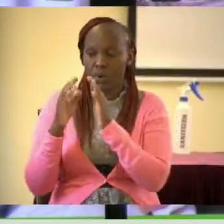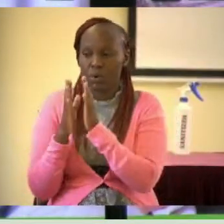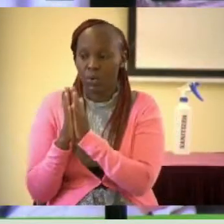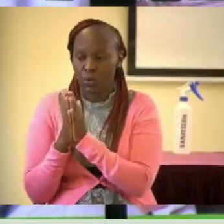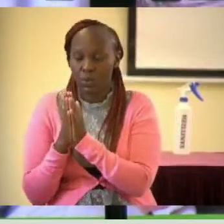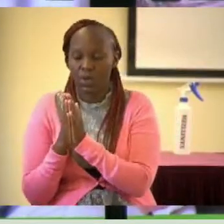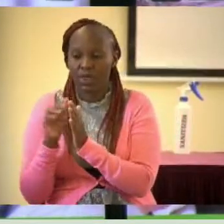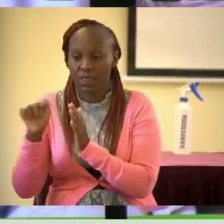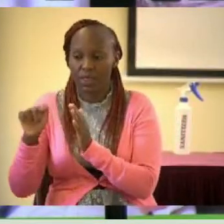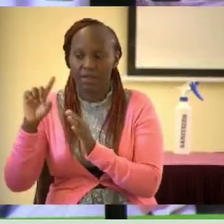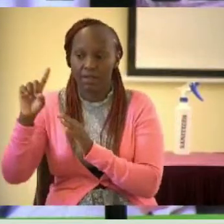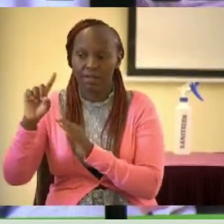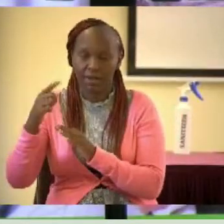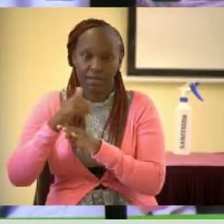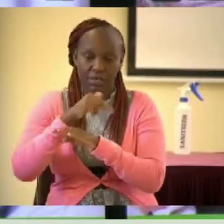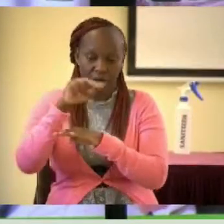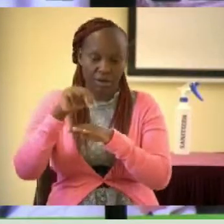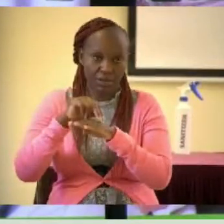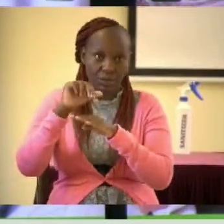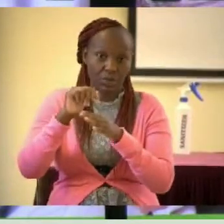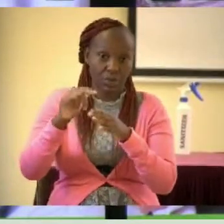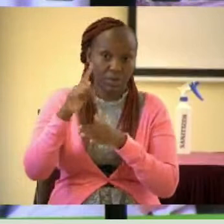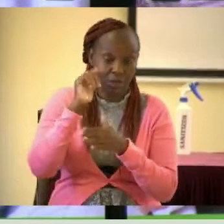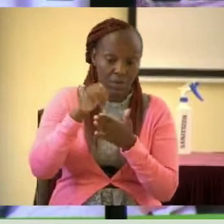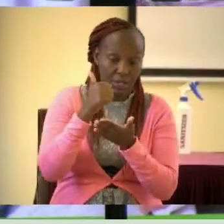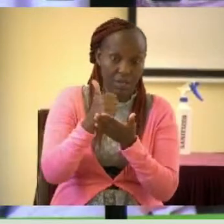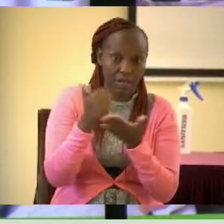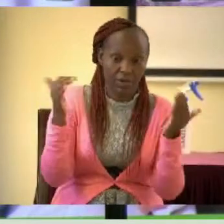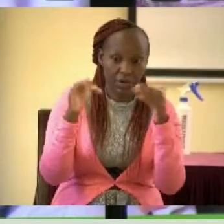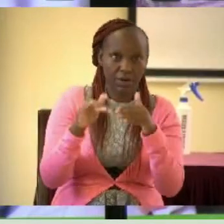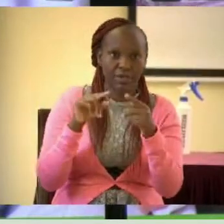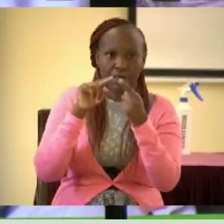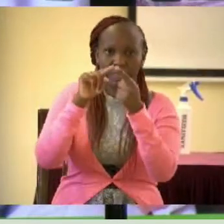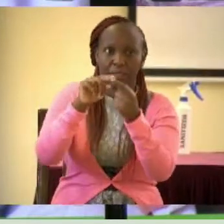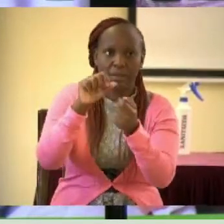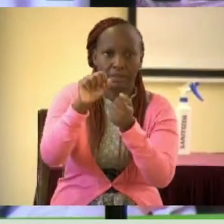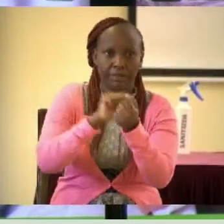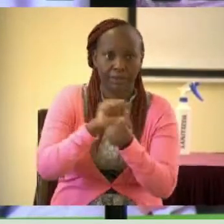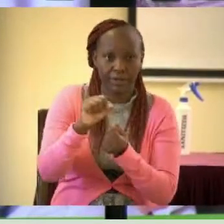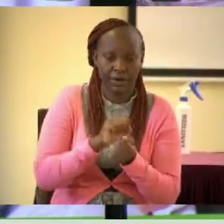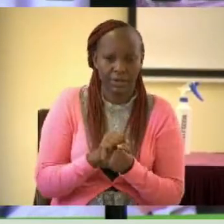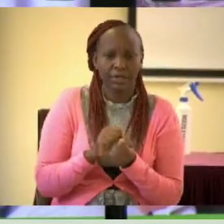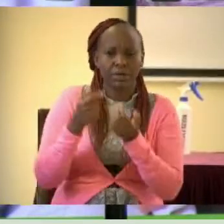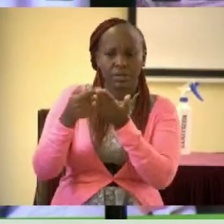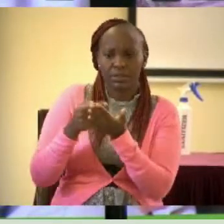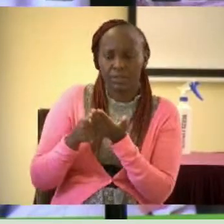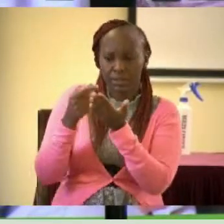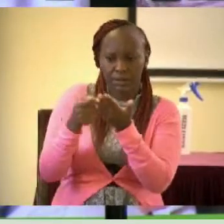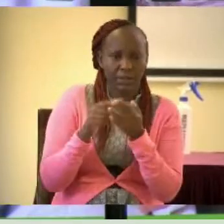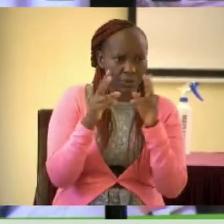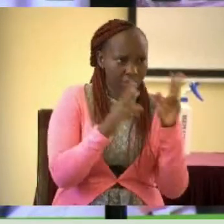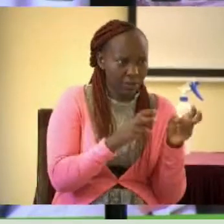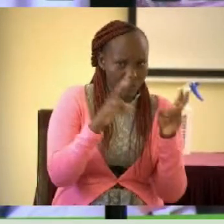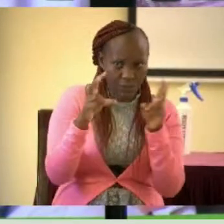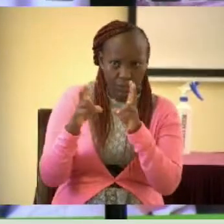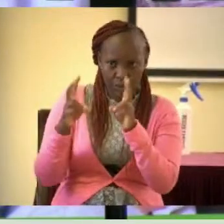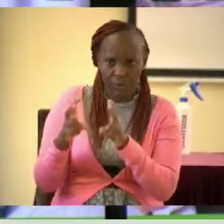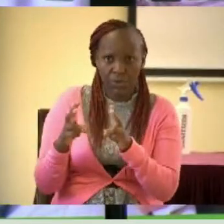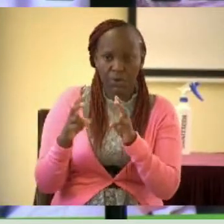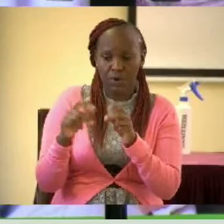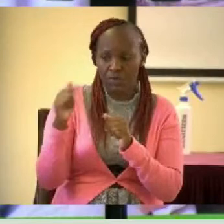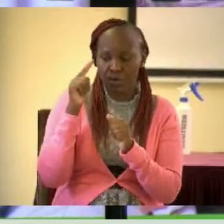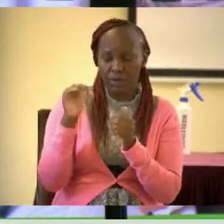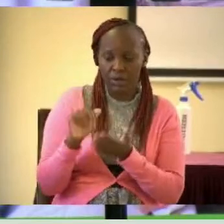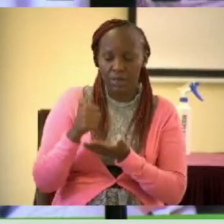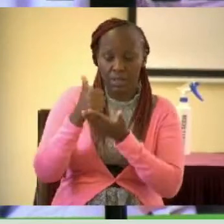Aid Conference at this venue up to Friday to deliberate on issues of legal aid